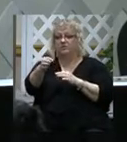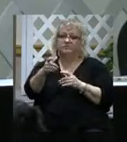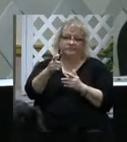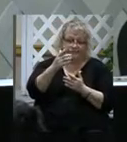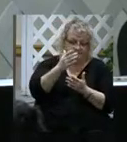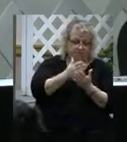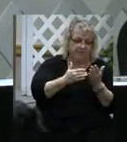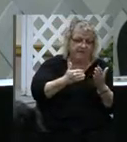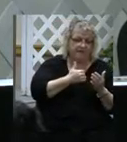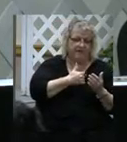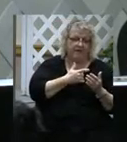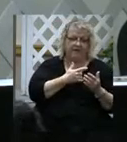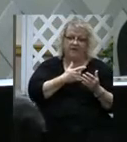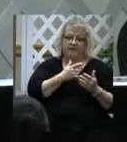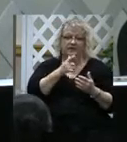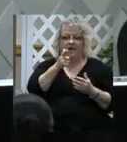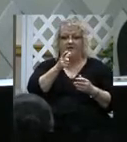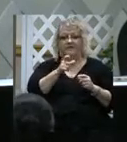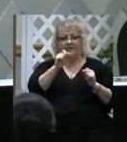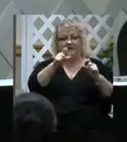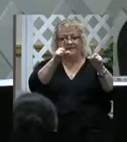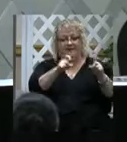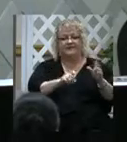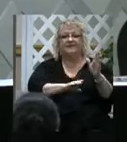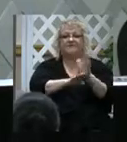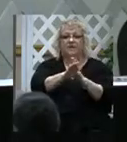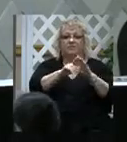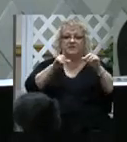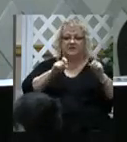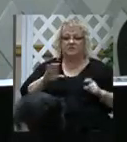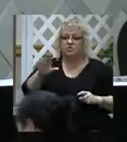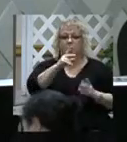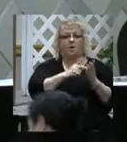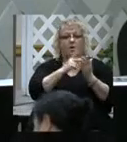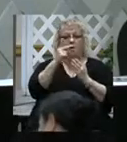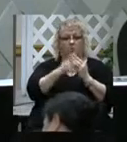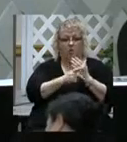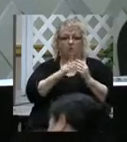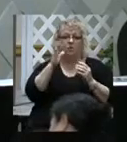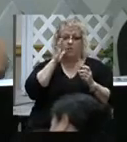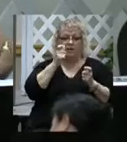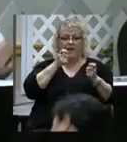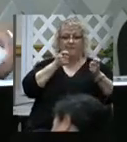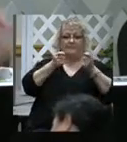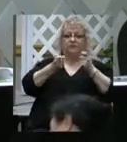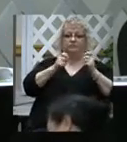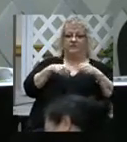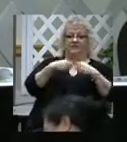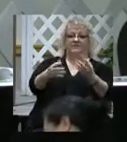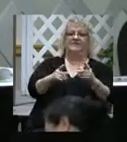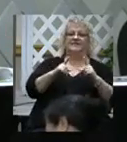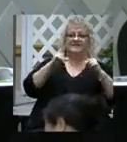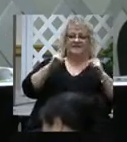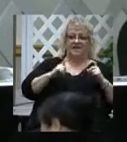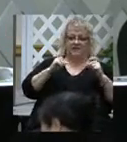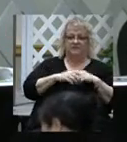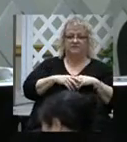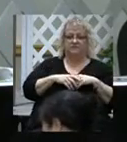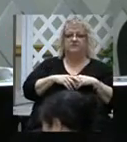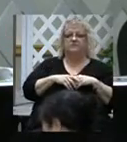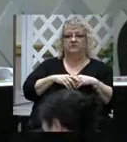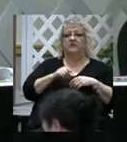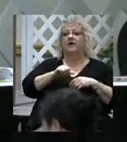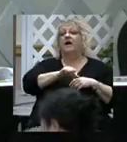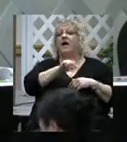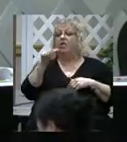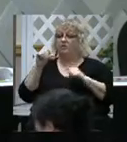funds to develop tests that your program will be administering, then there are